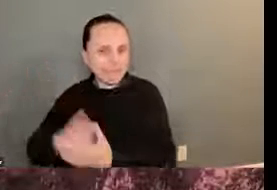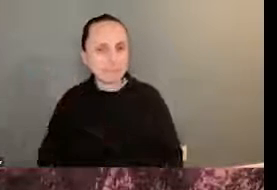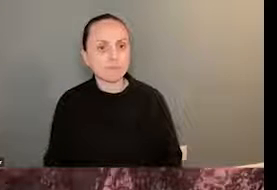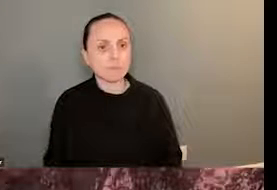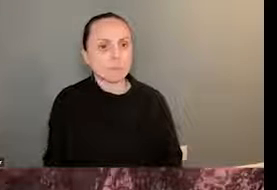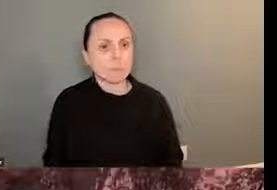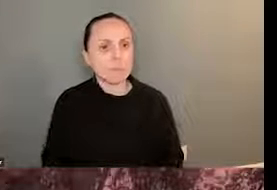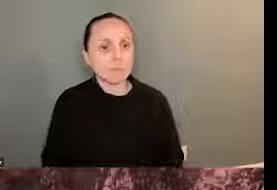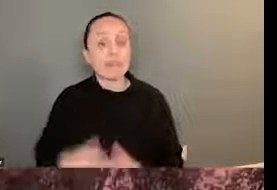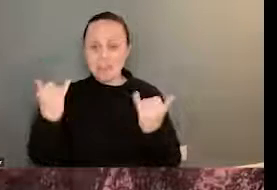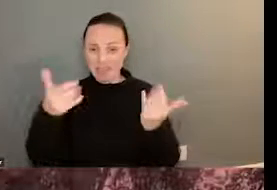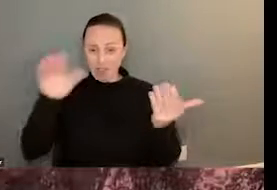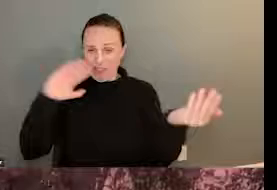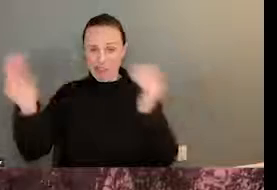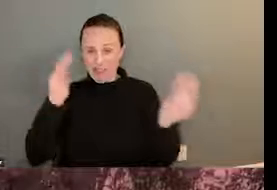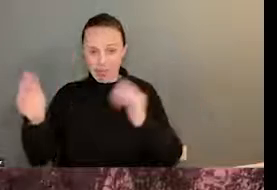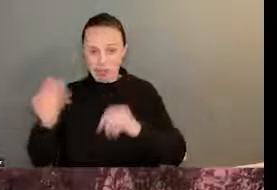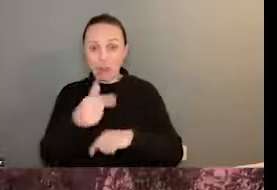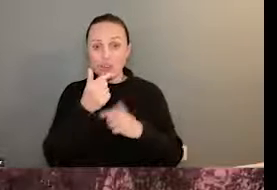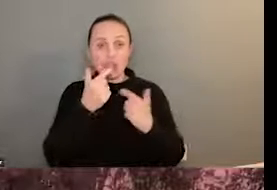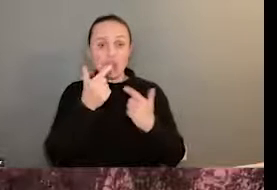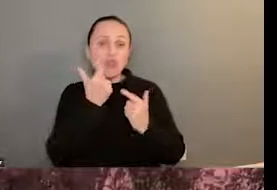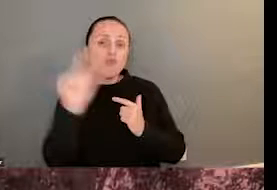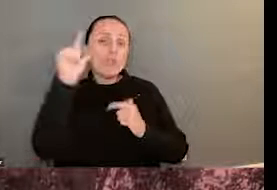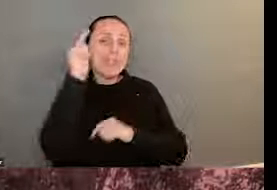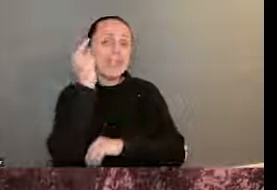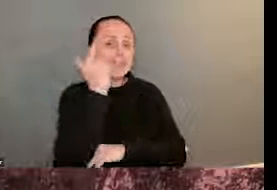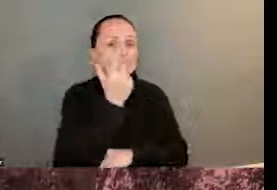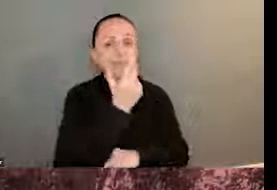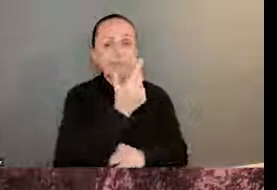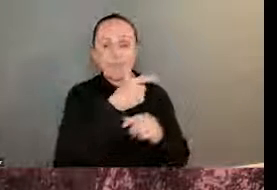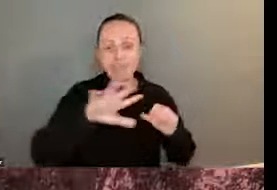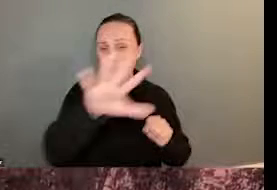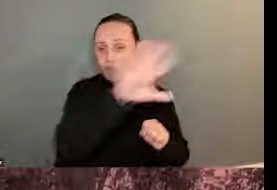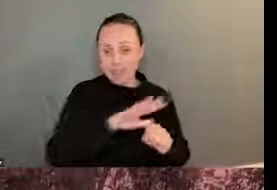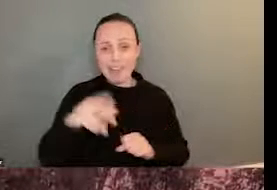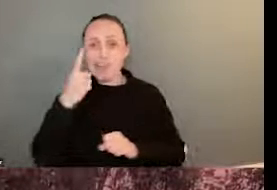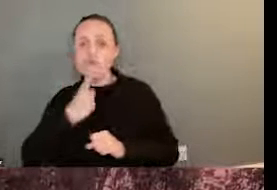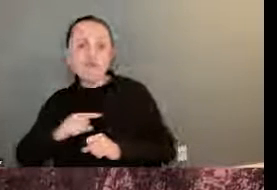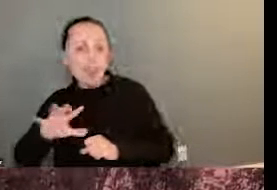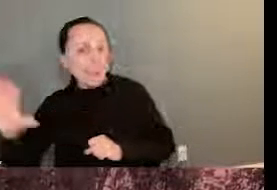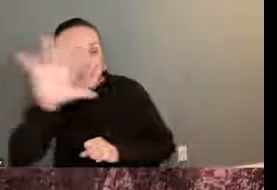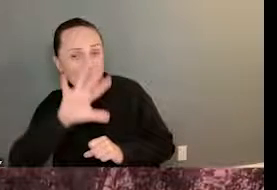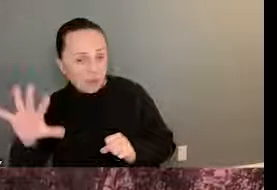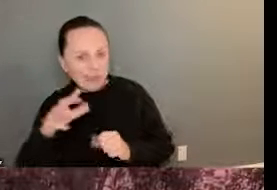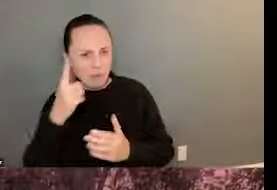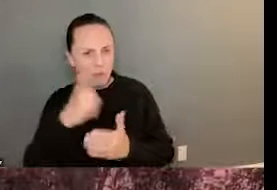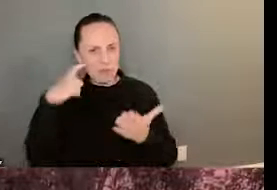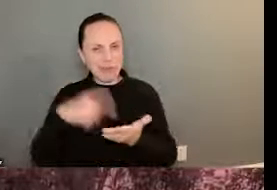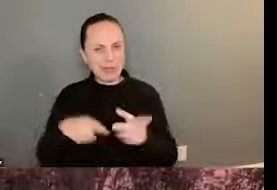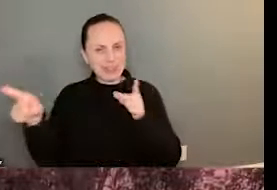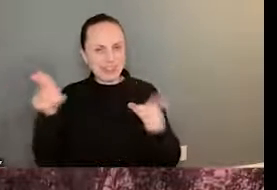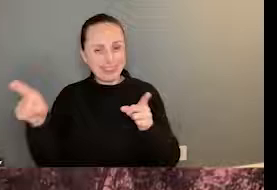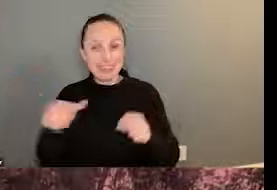So if we take these green lined and red line areas, what do we find? Green